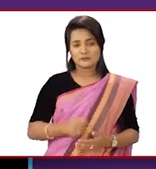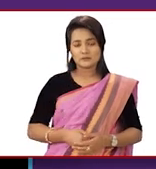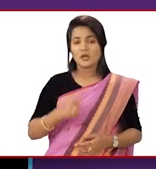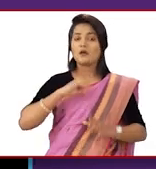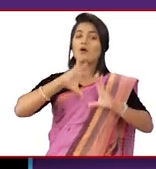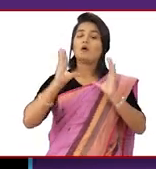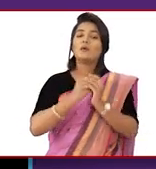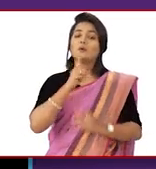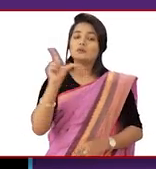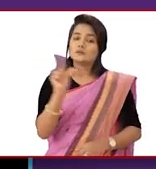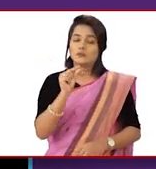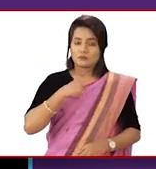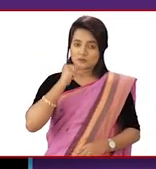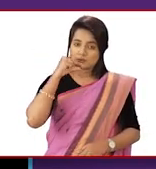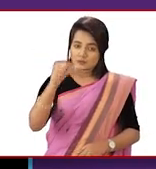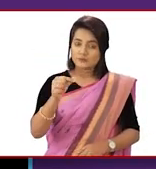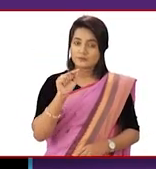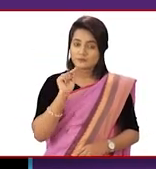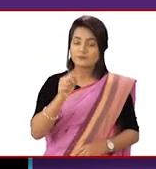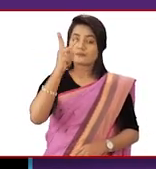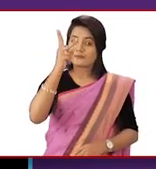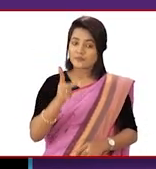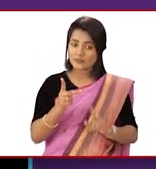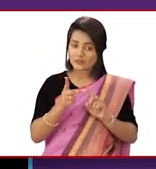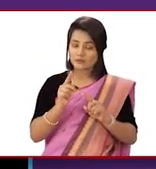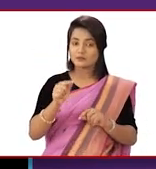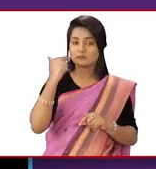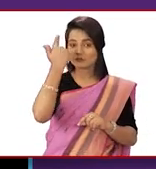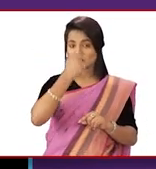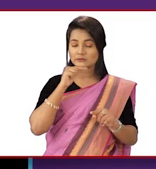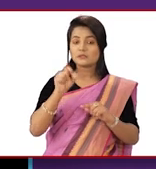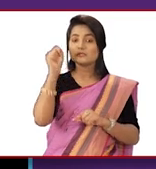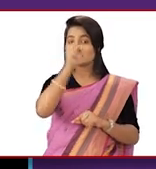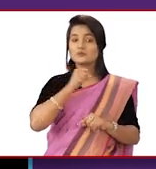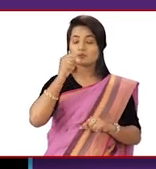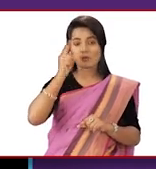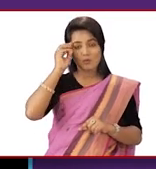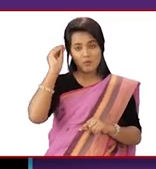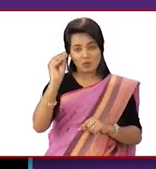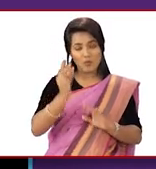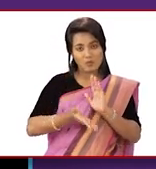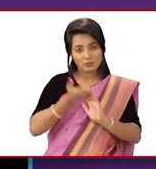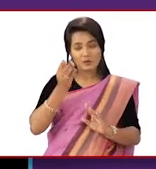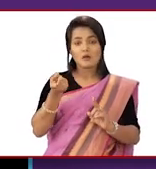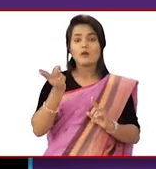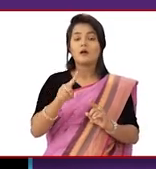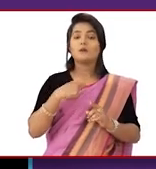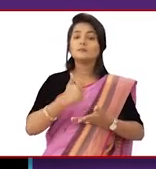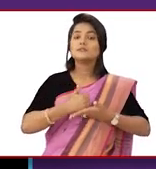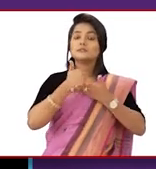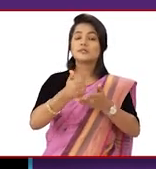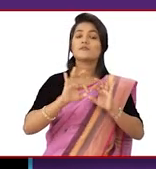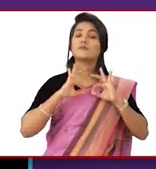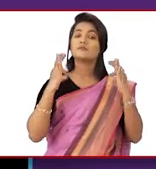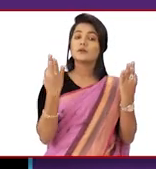summarize, one is the way we were raised, and second is the manifestation of a society we were in where we had to get by as a